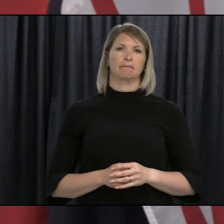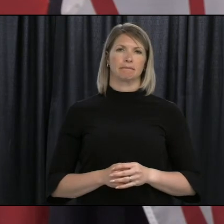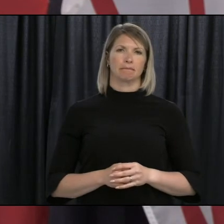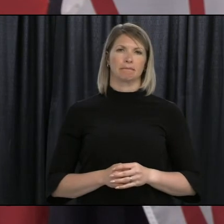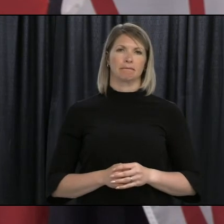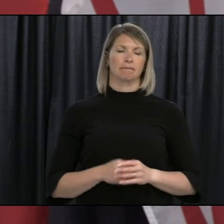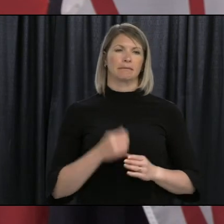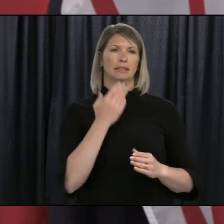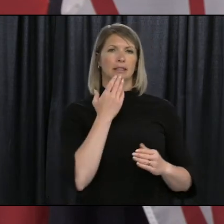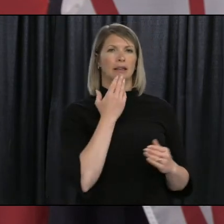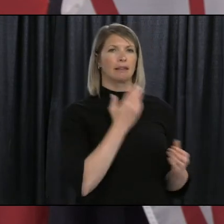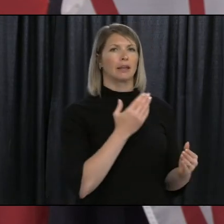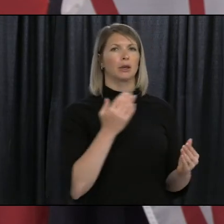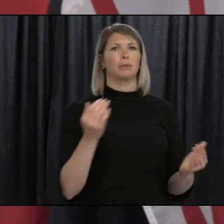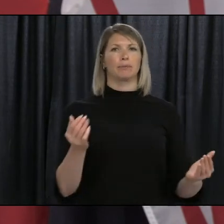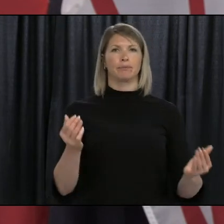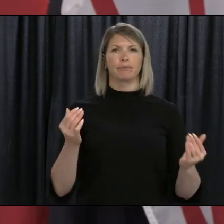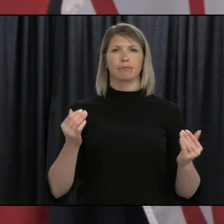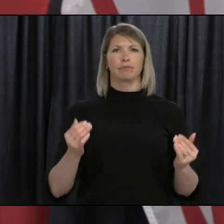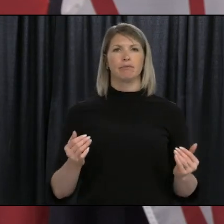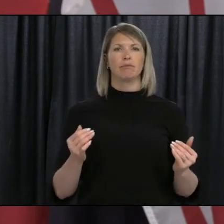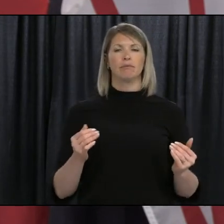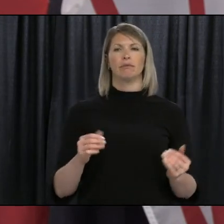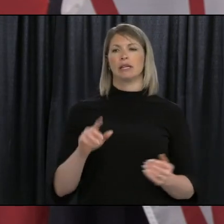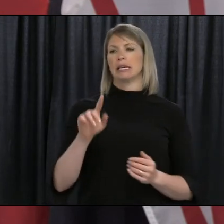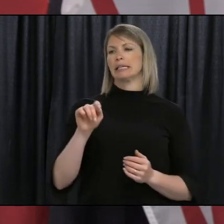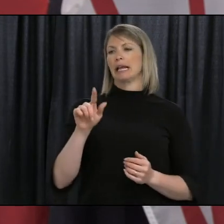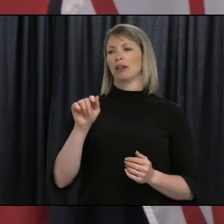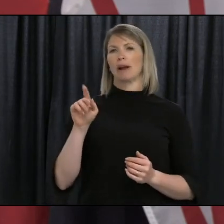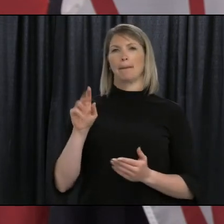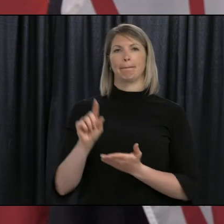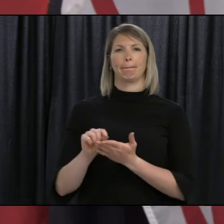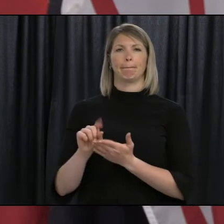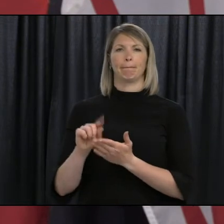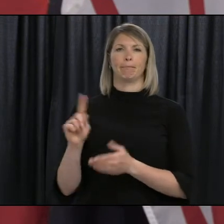Thank you, Minister. Next on the line, we have David Marr with the Telegram. Please go ahead.